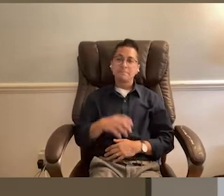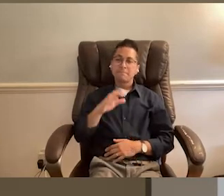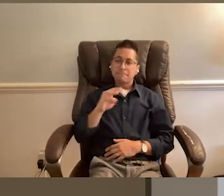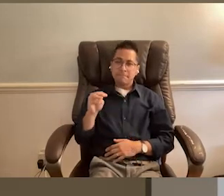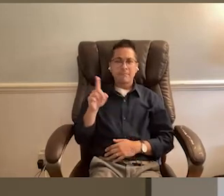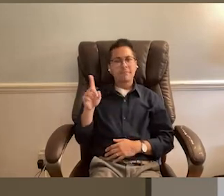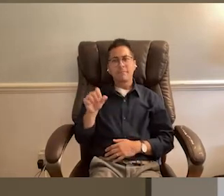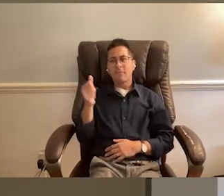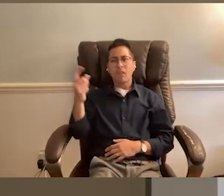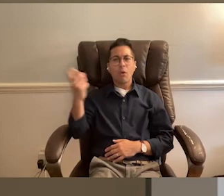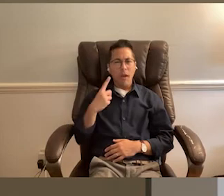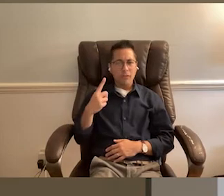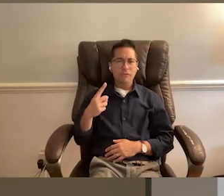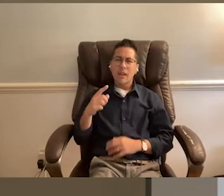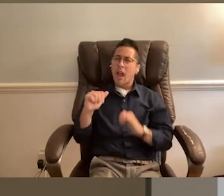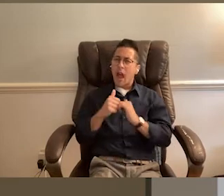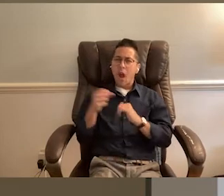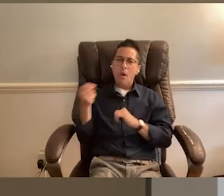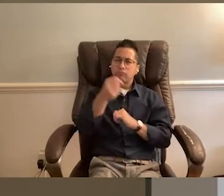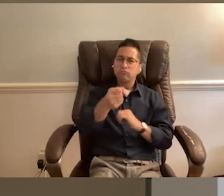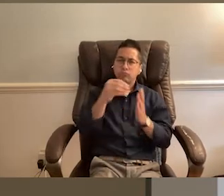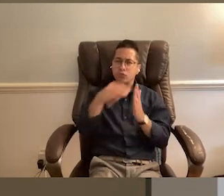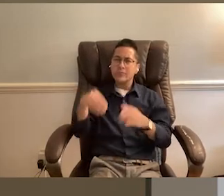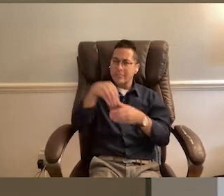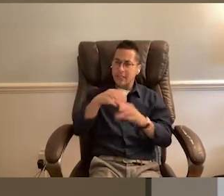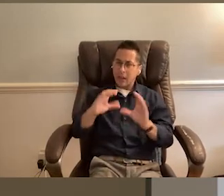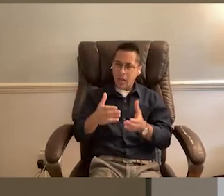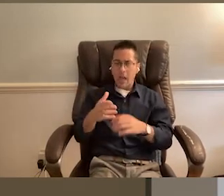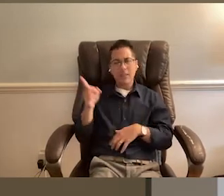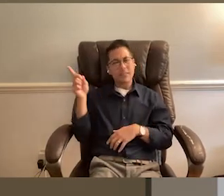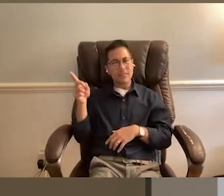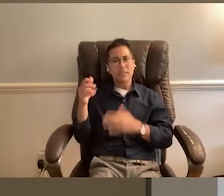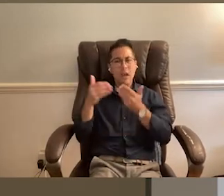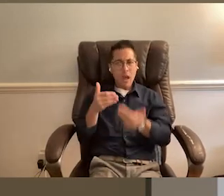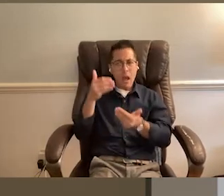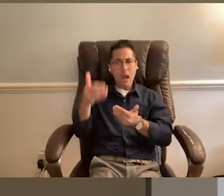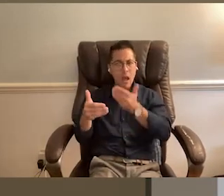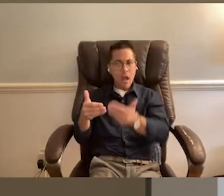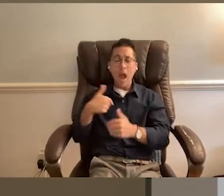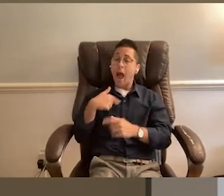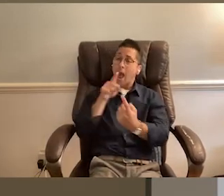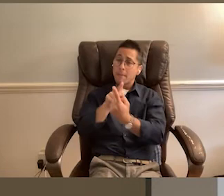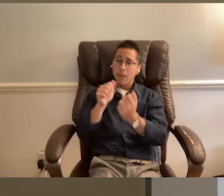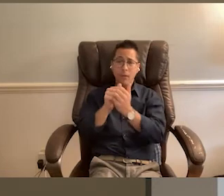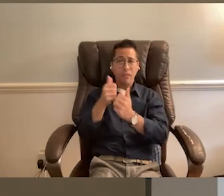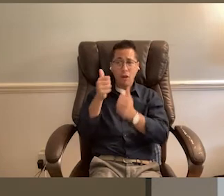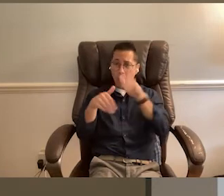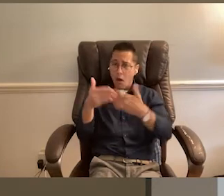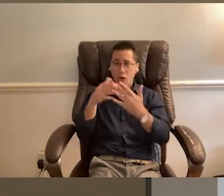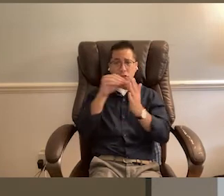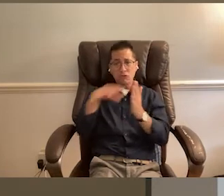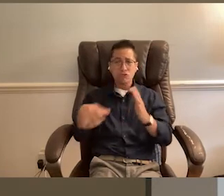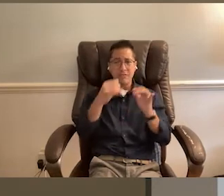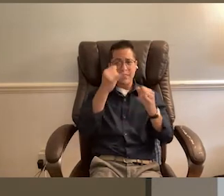mom's still saying he can't do it. Whatever. And I'm like standing out there, and he walks in to check in, and I'm like leaning on the front desk, and I was like, is there something you want to tell me? He's